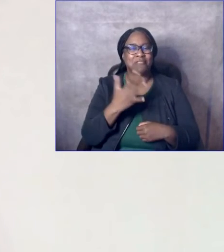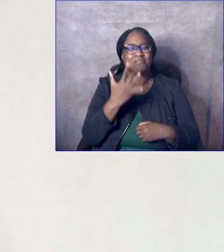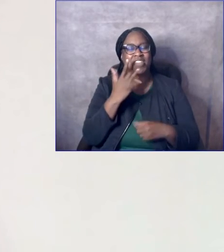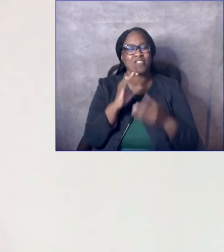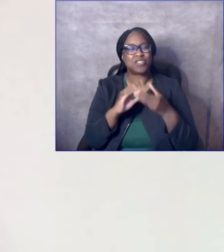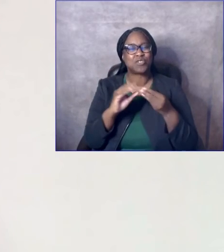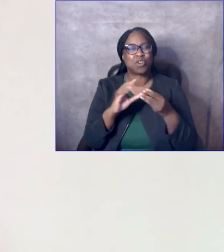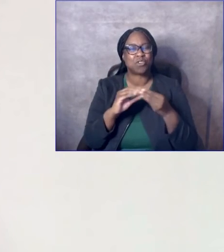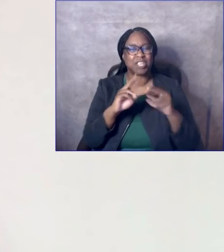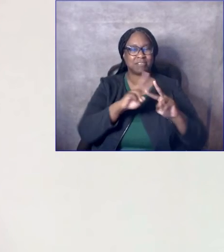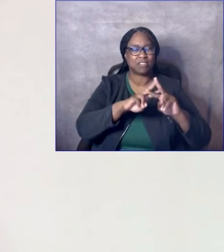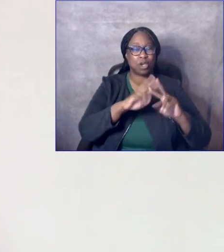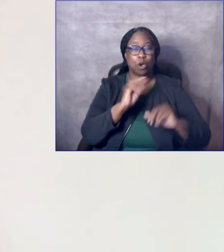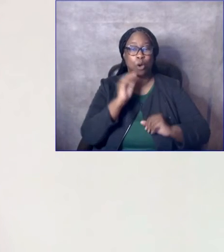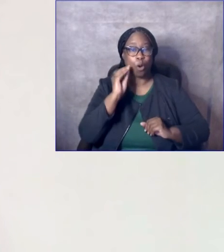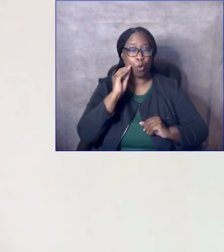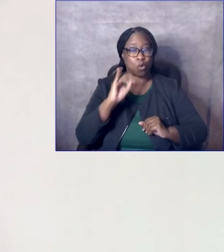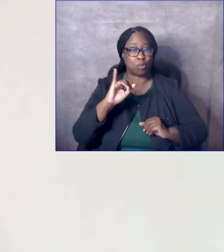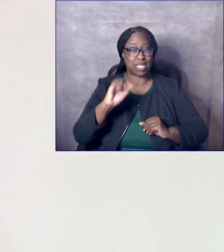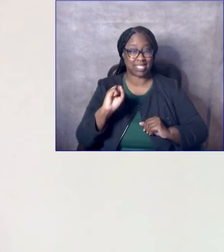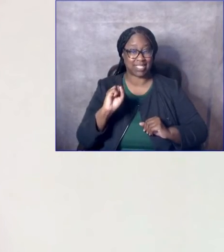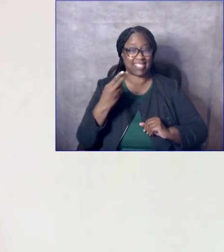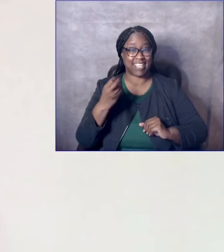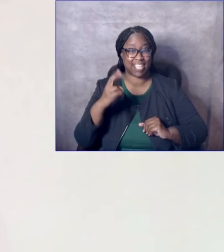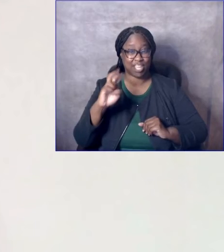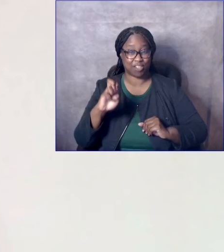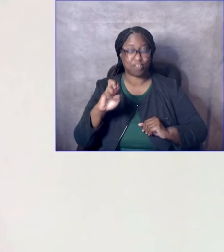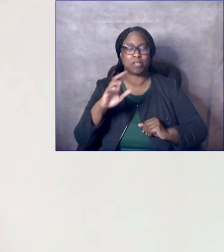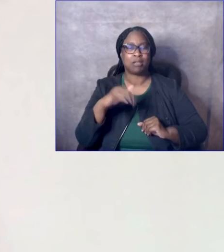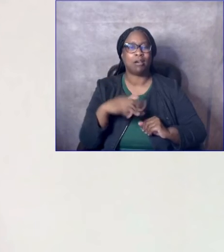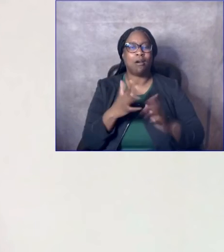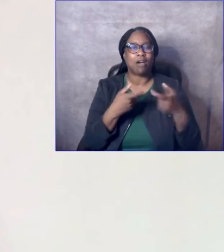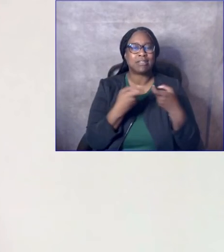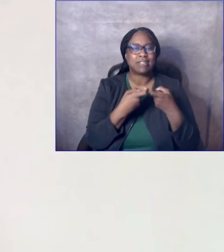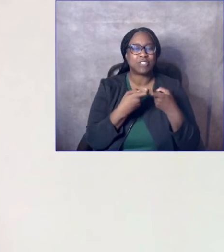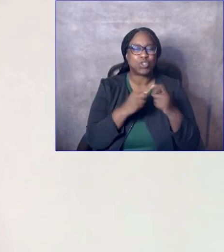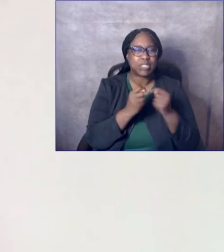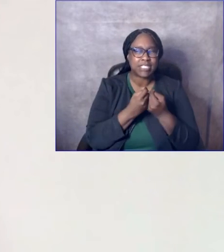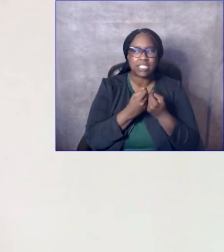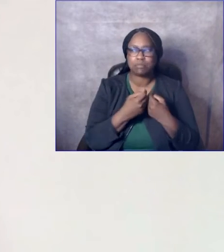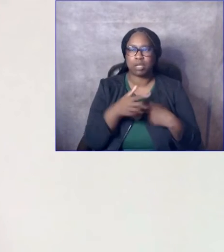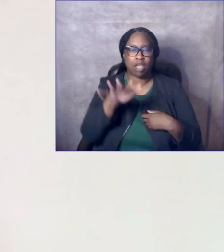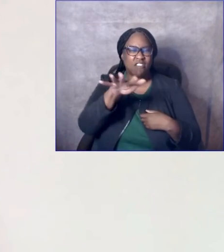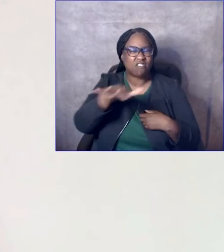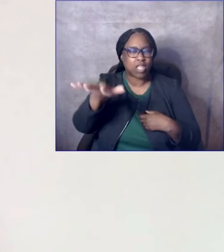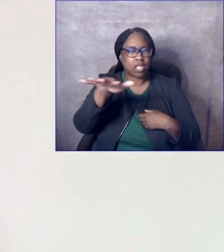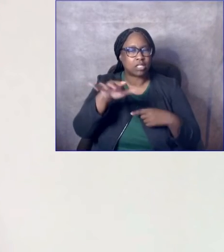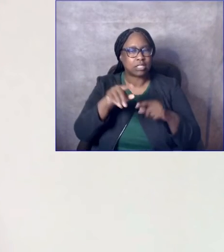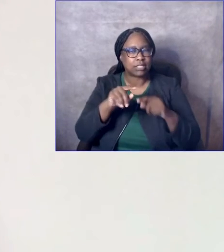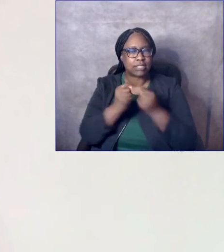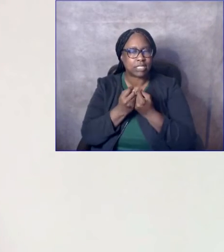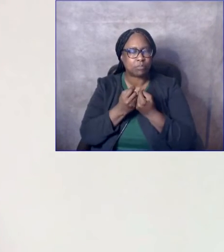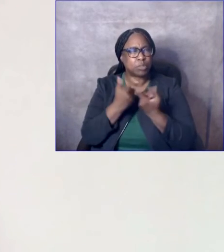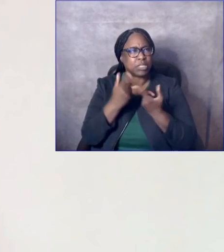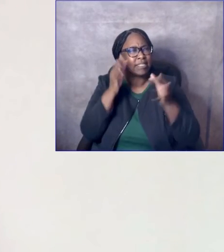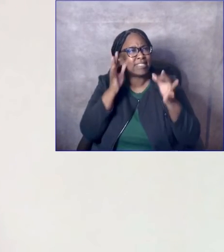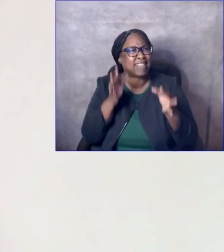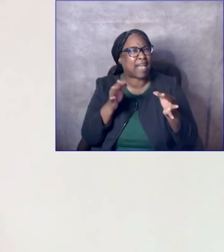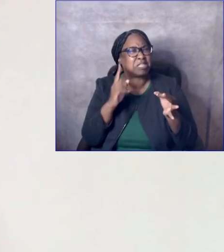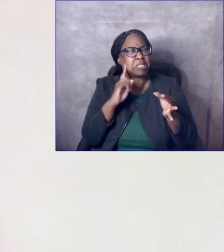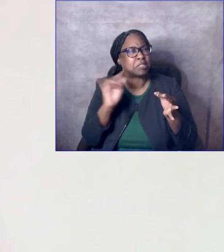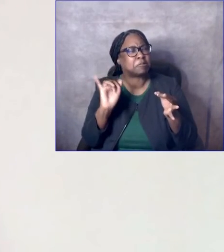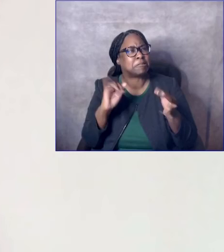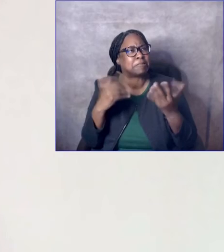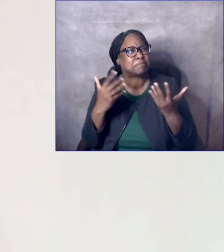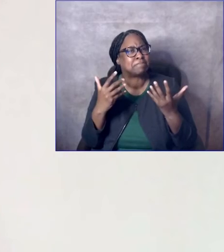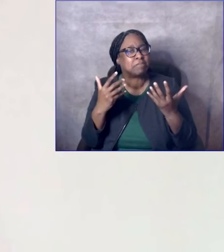Here is that, like, our digital team and our field team, and as we were like deciding what it would look like, every little detail was important, down to like